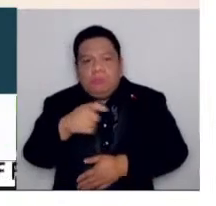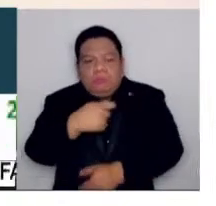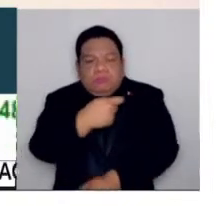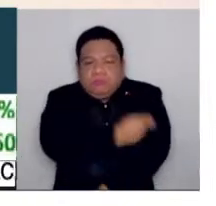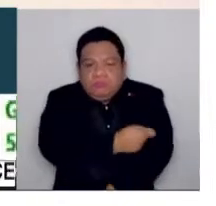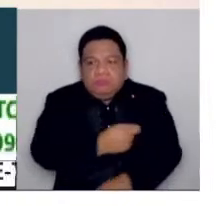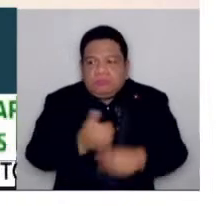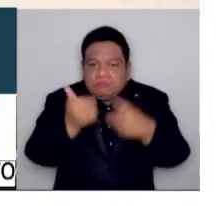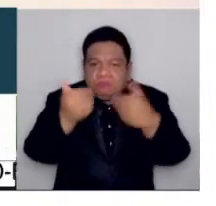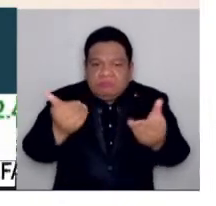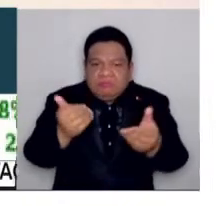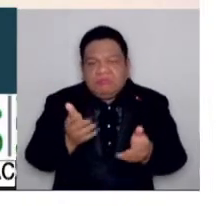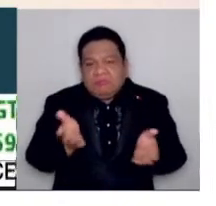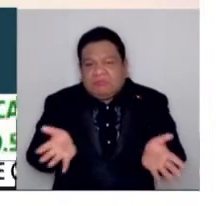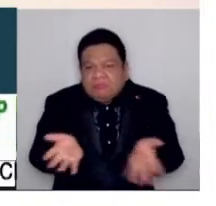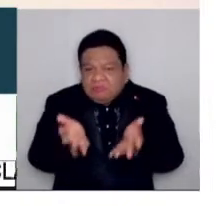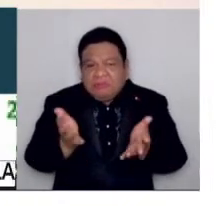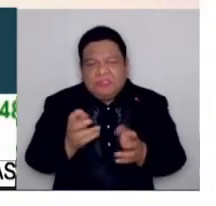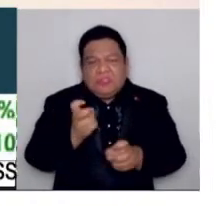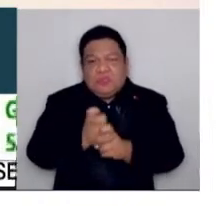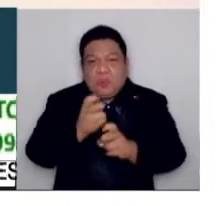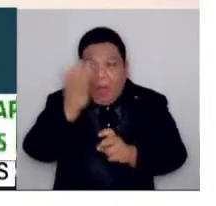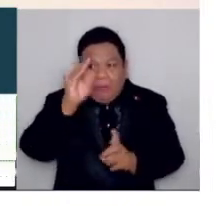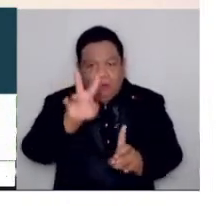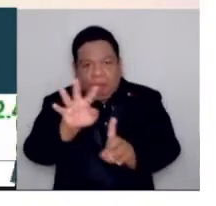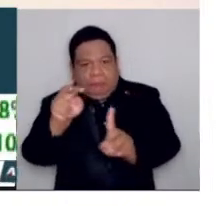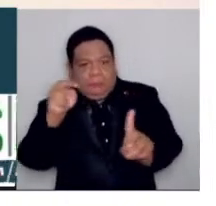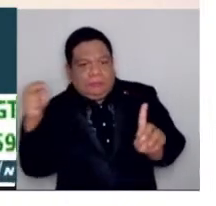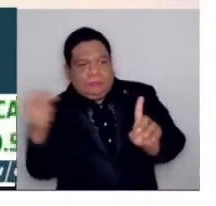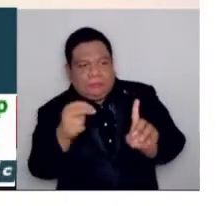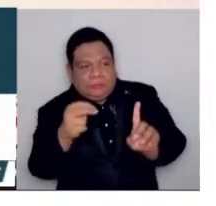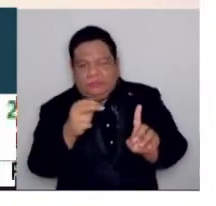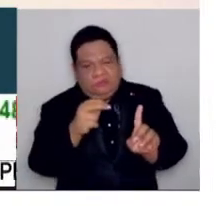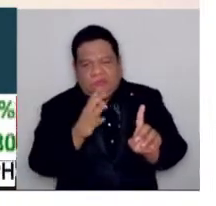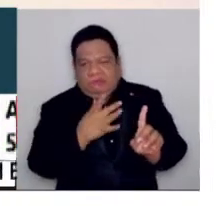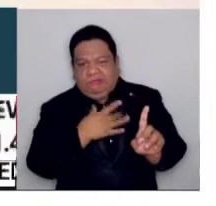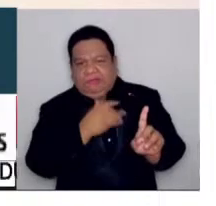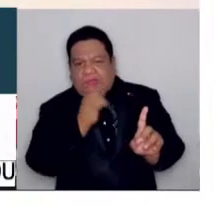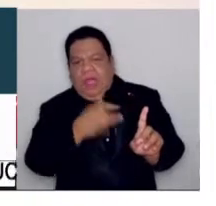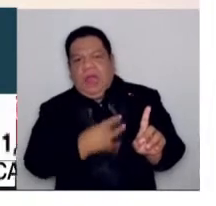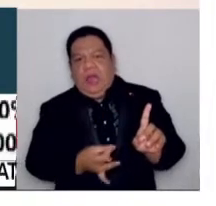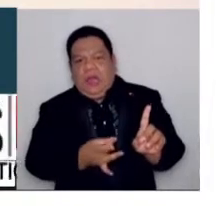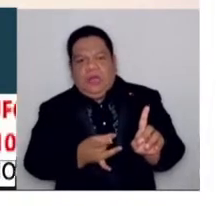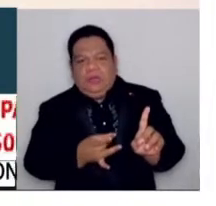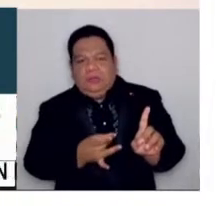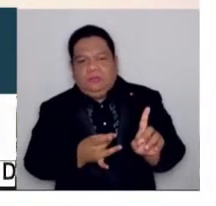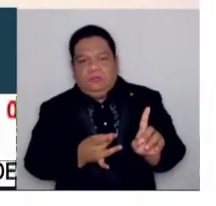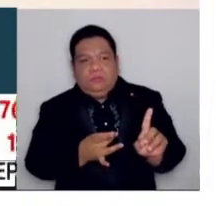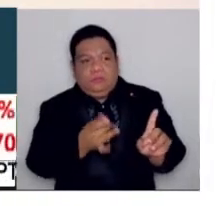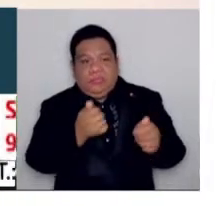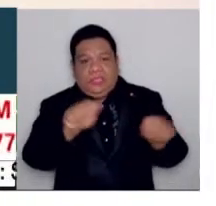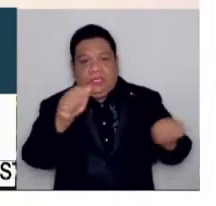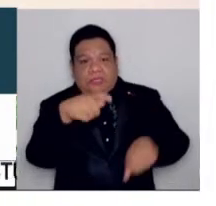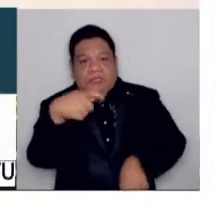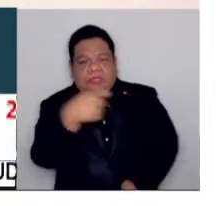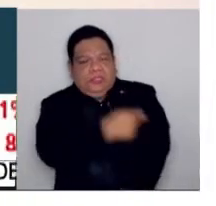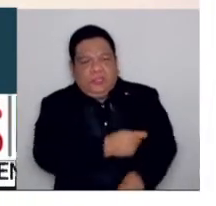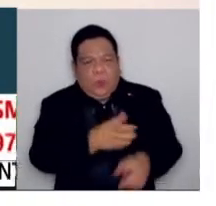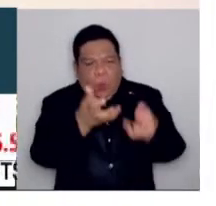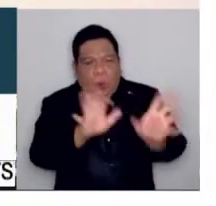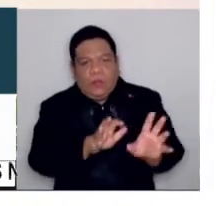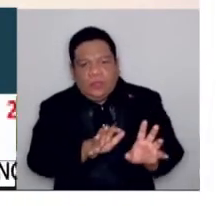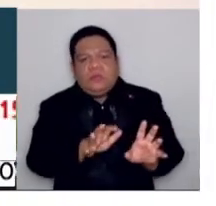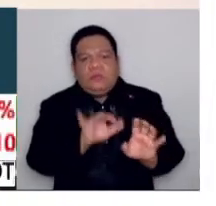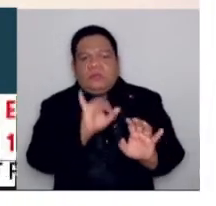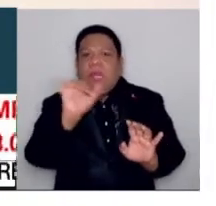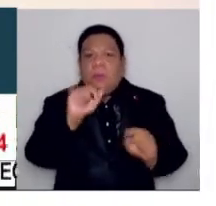population get vaccinated, kasi talagang may mindset na talaga sila that they do not like to any form of vaccine. So ganun din si